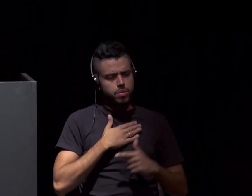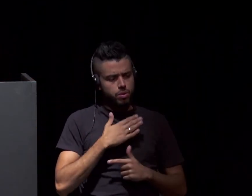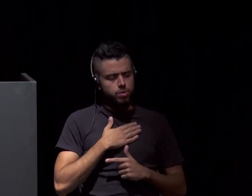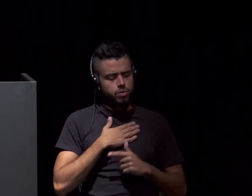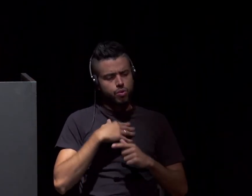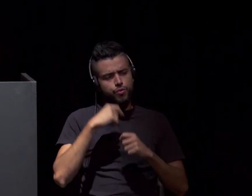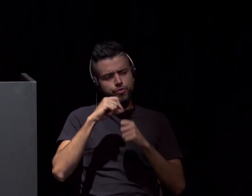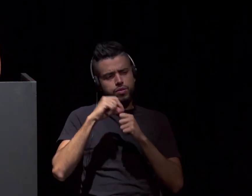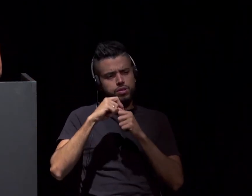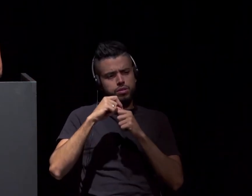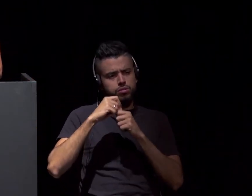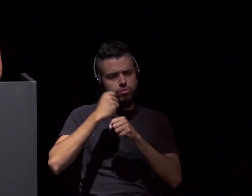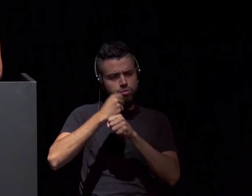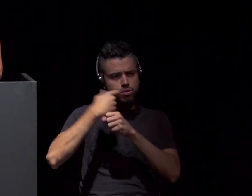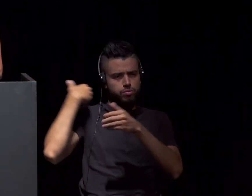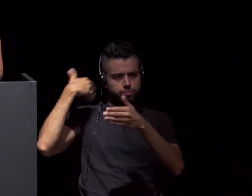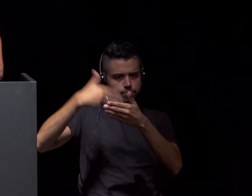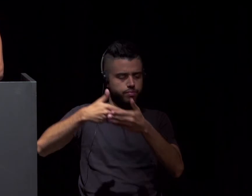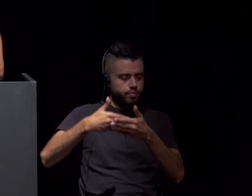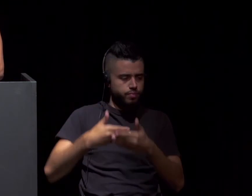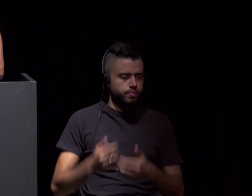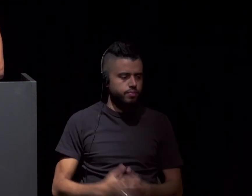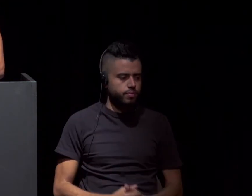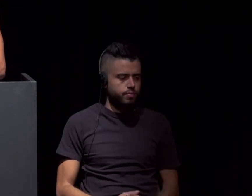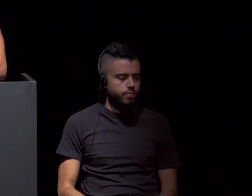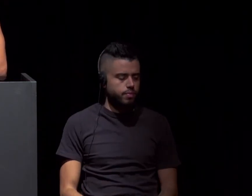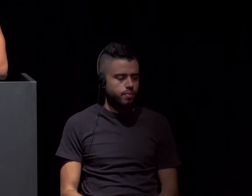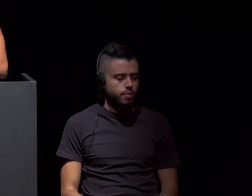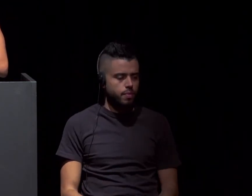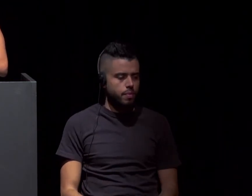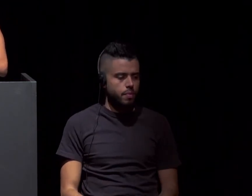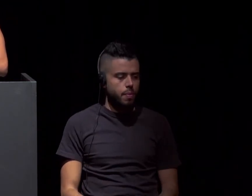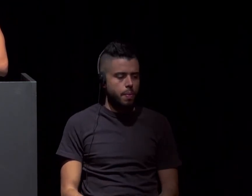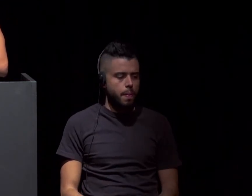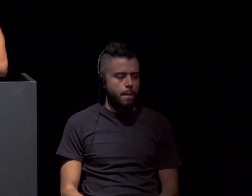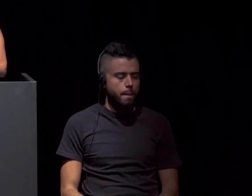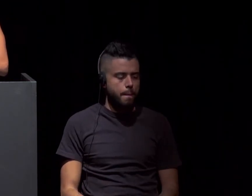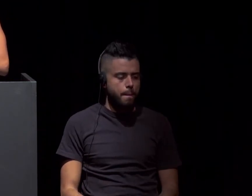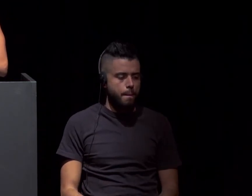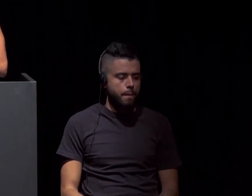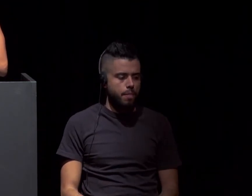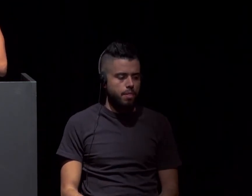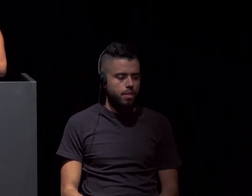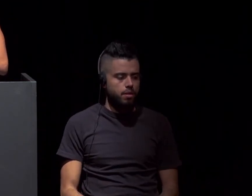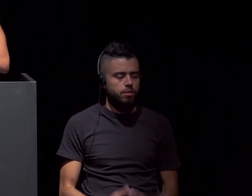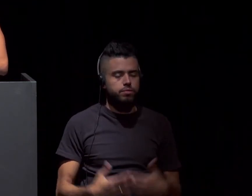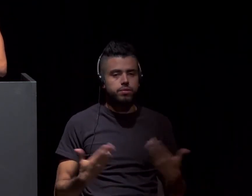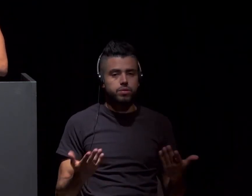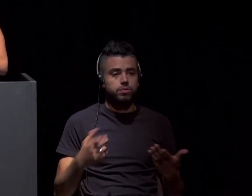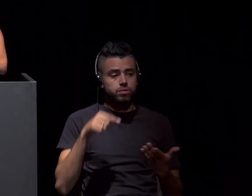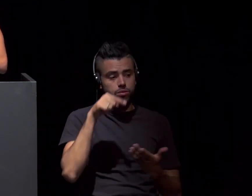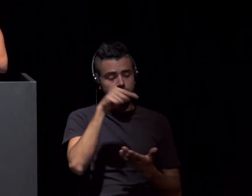Having said that, and this was my introductory remark about how seemingly